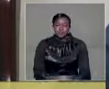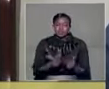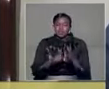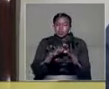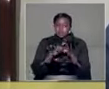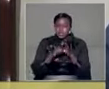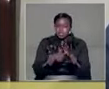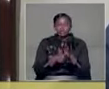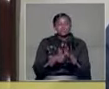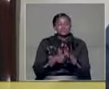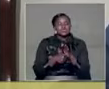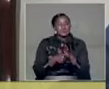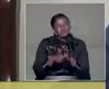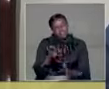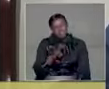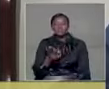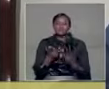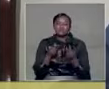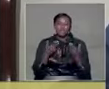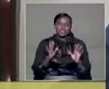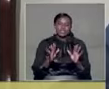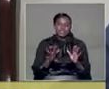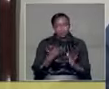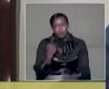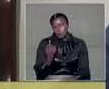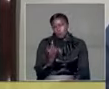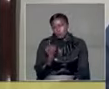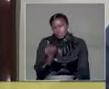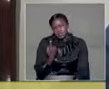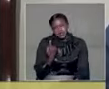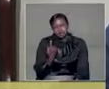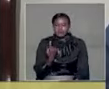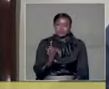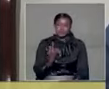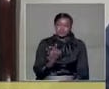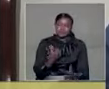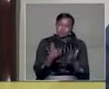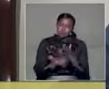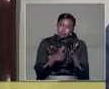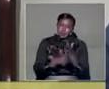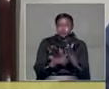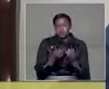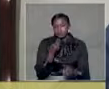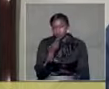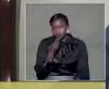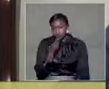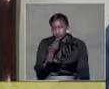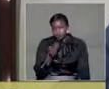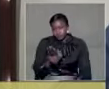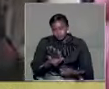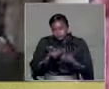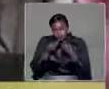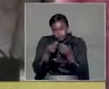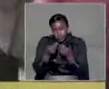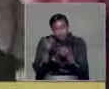less sorted out. So the question of supply of food has been